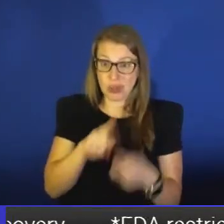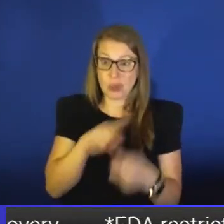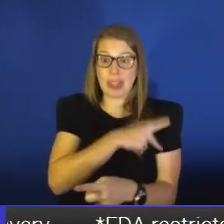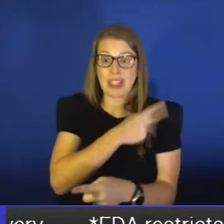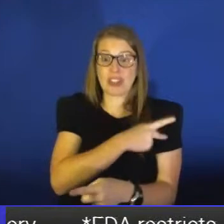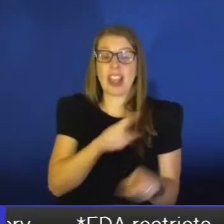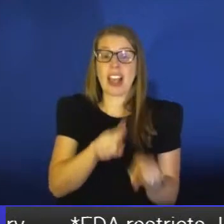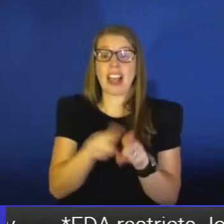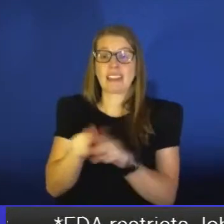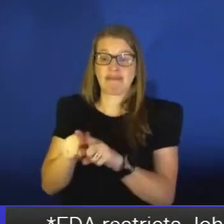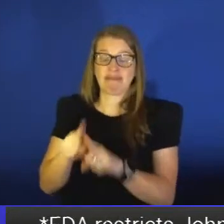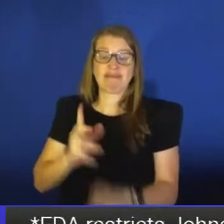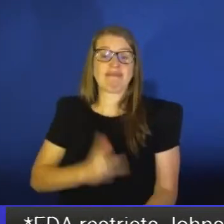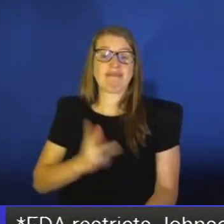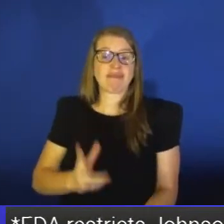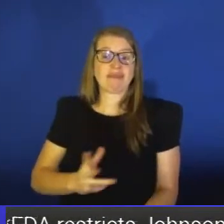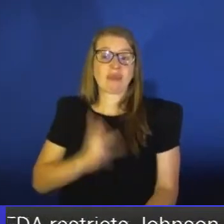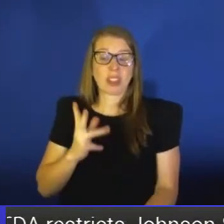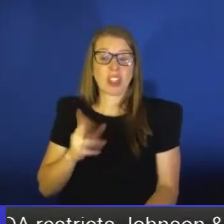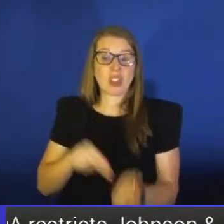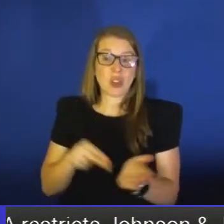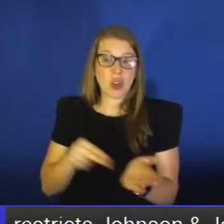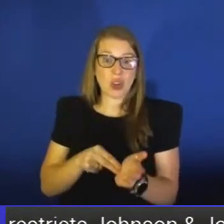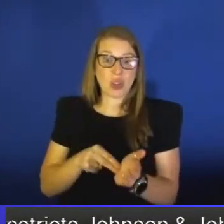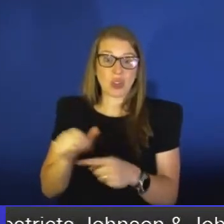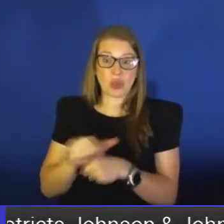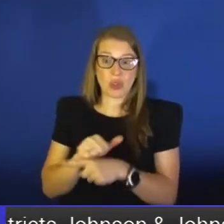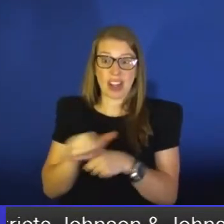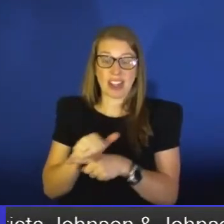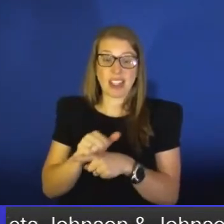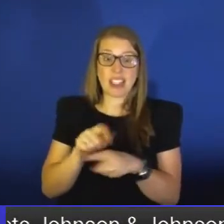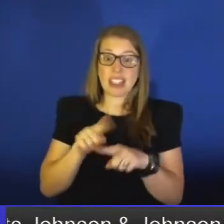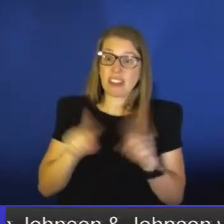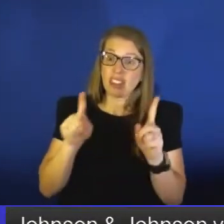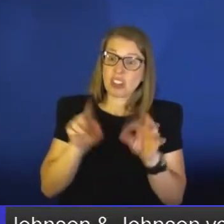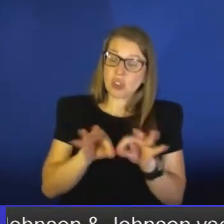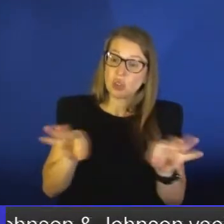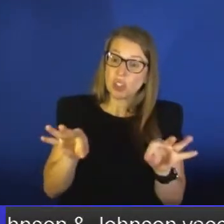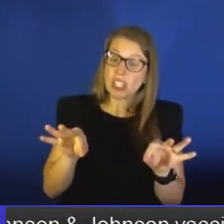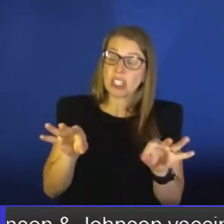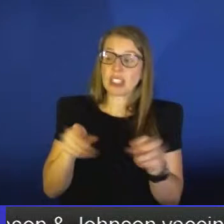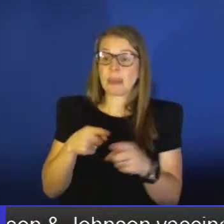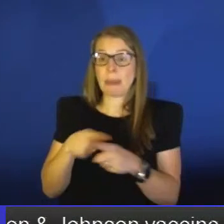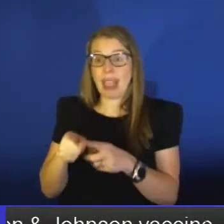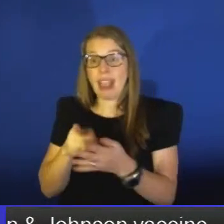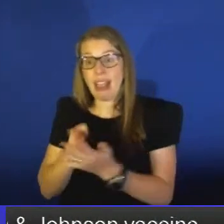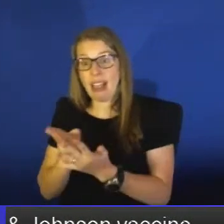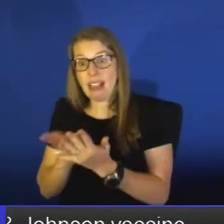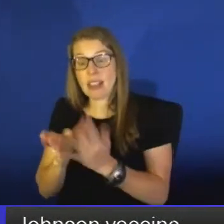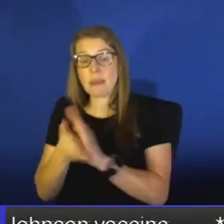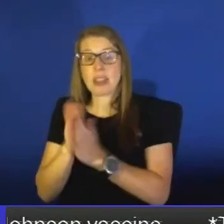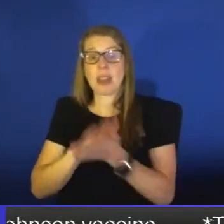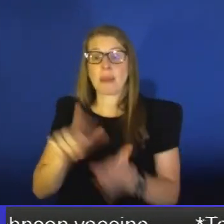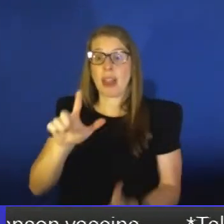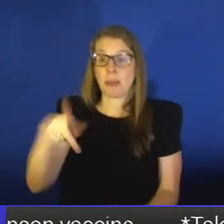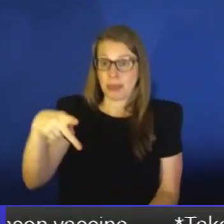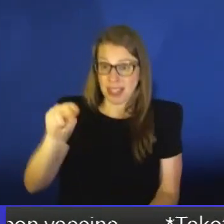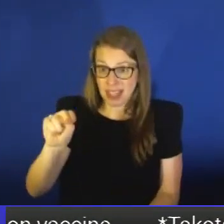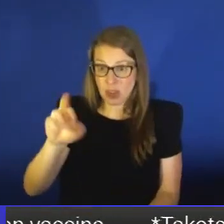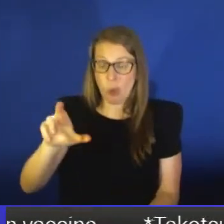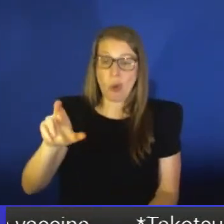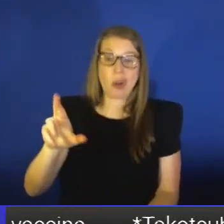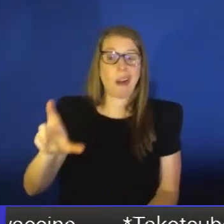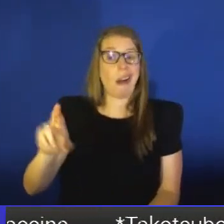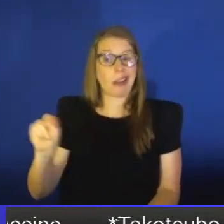into, there's many different degree paths and routes that you can take to become an LPN, a licensed practical nurse, or a registered nurse.